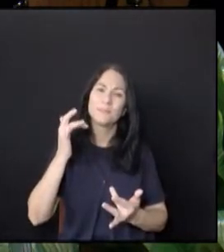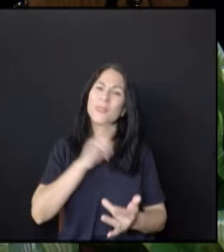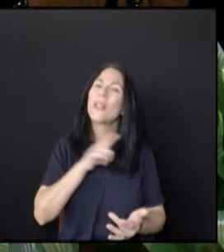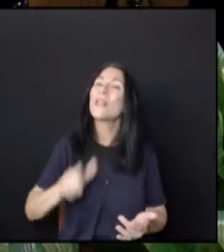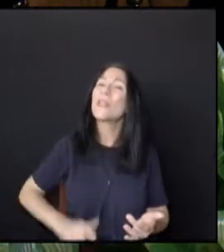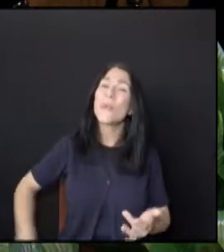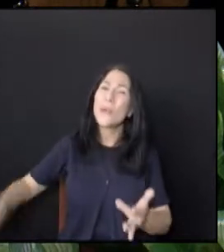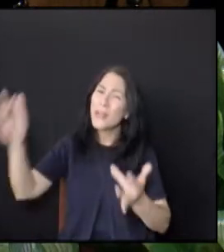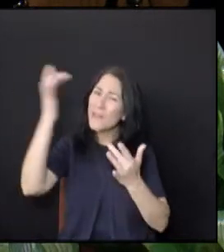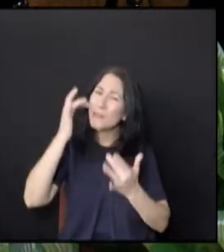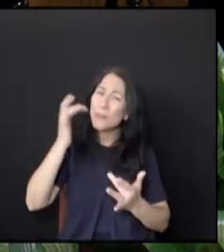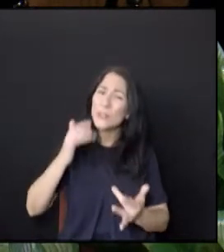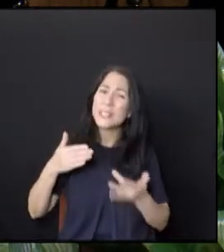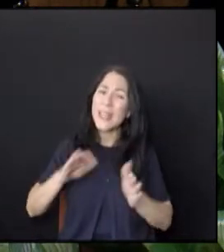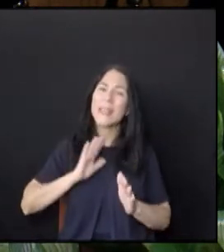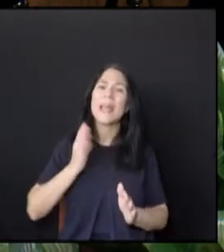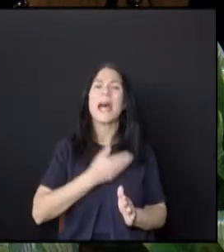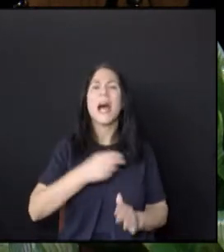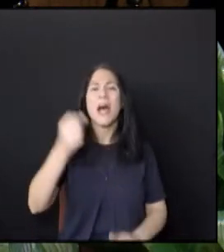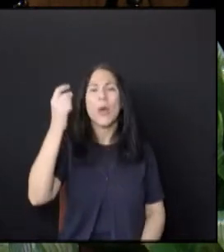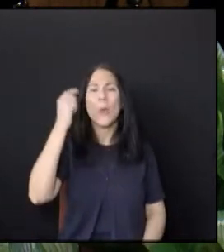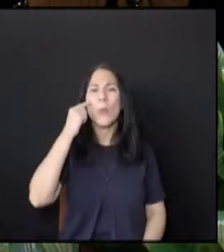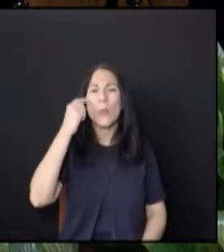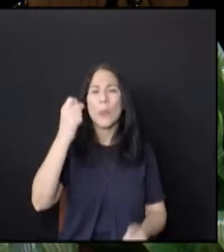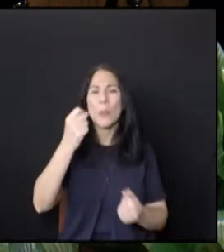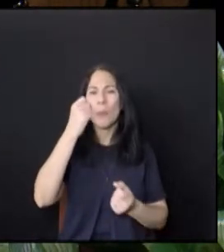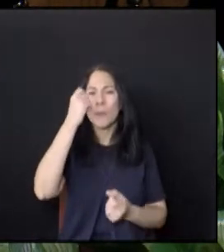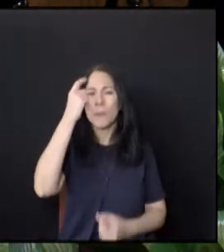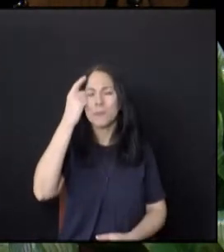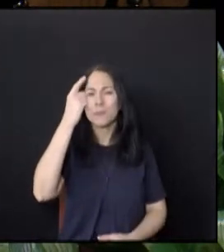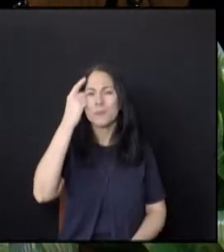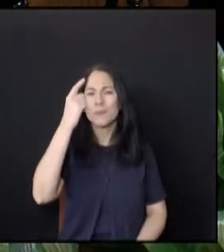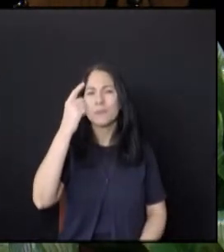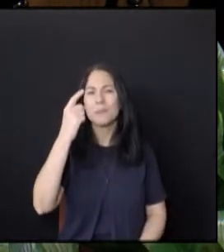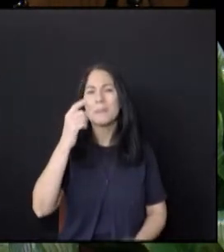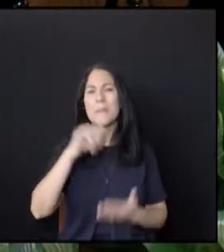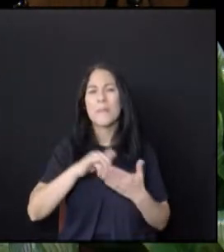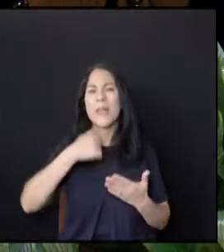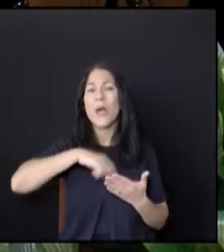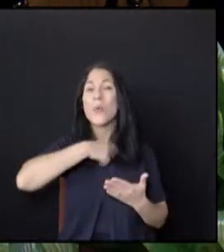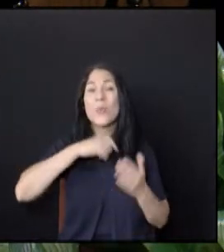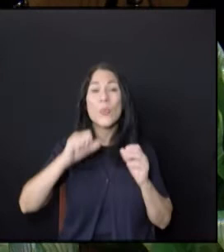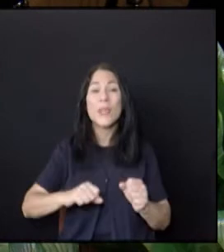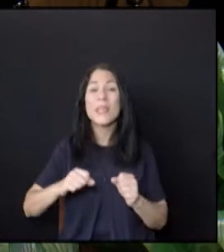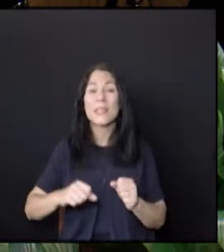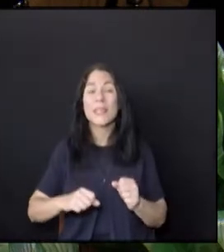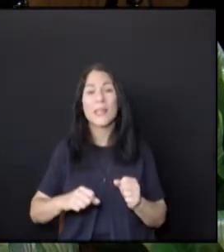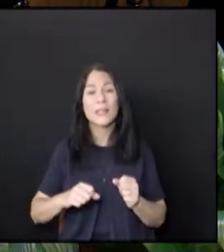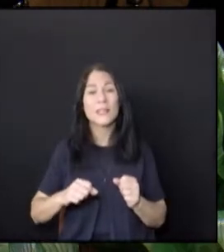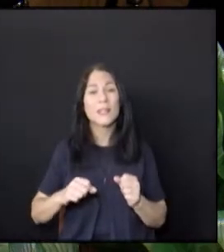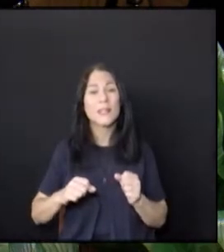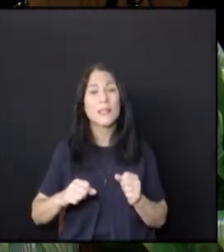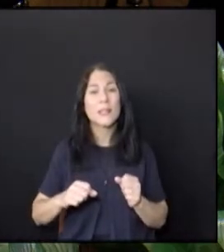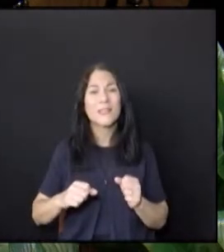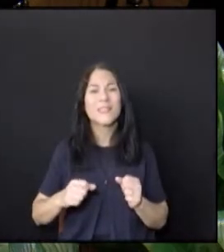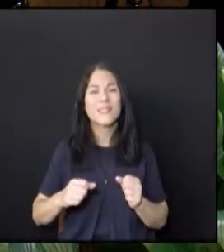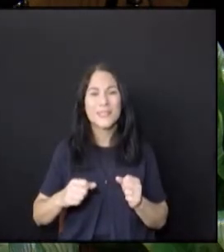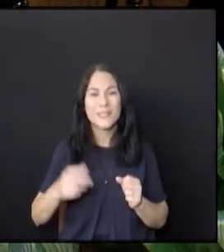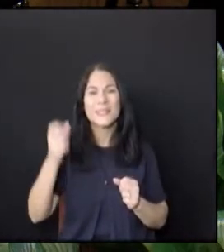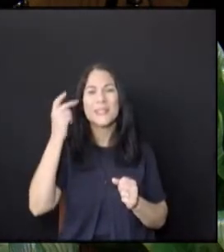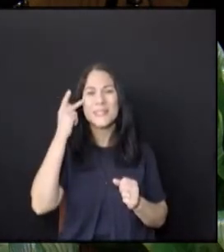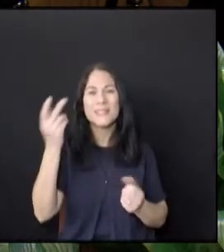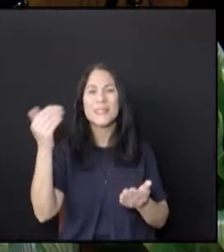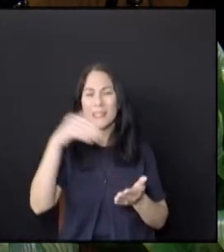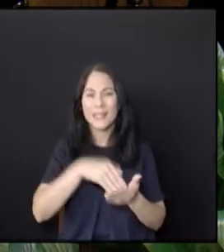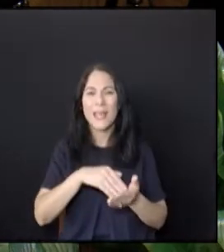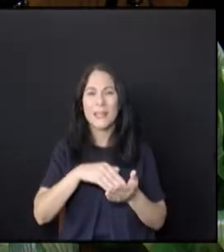Lord, have mercy, and let our eyes be opened so that we too may recover our sight in this time in order